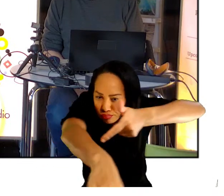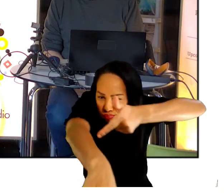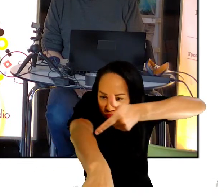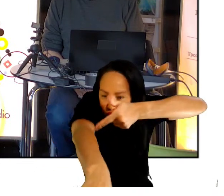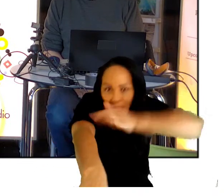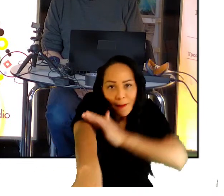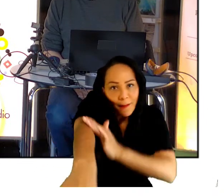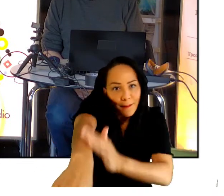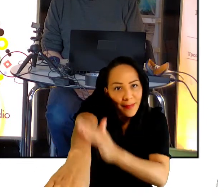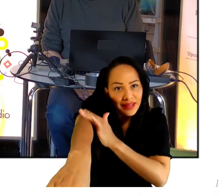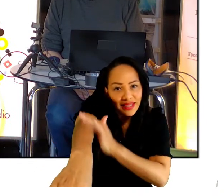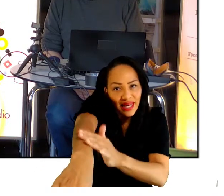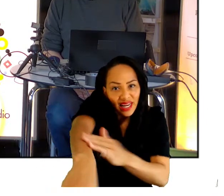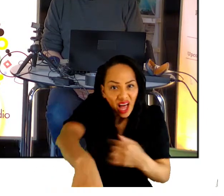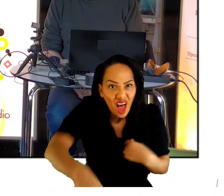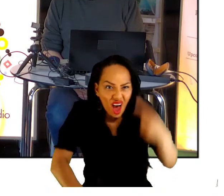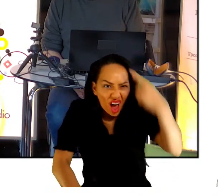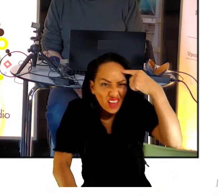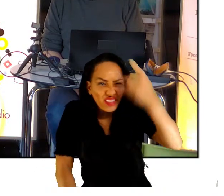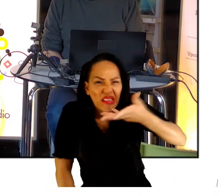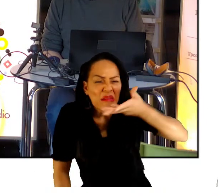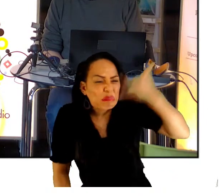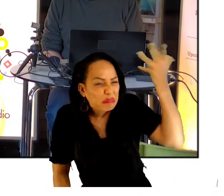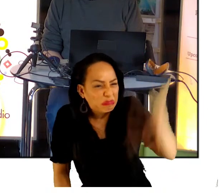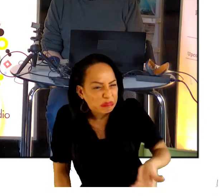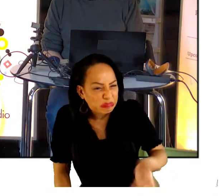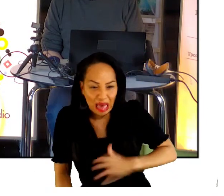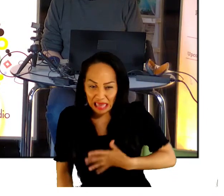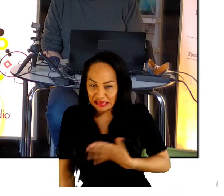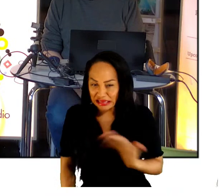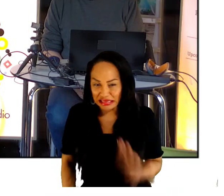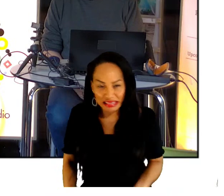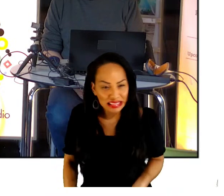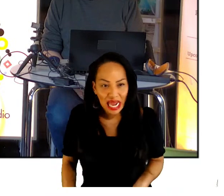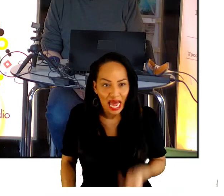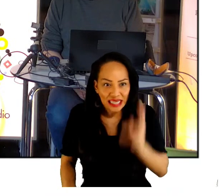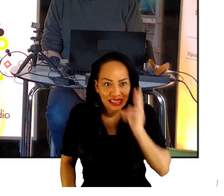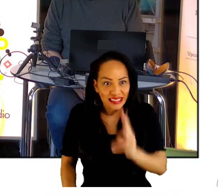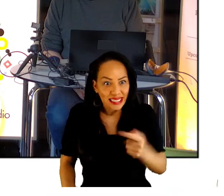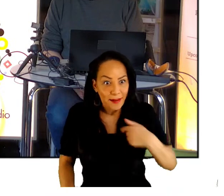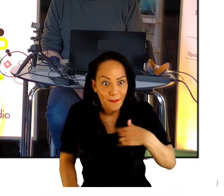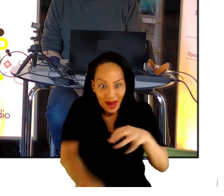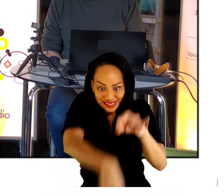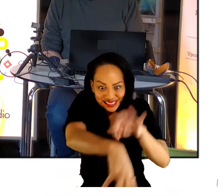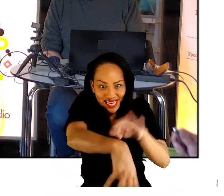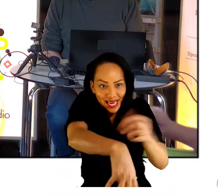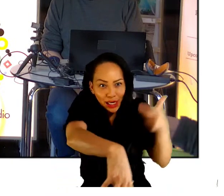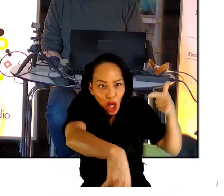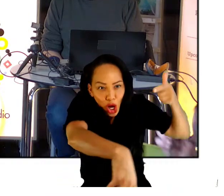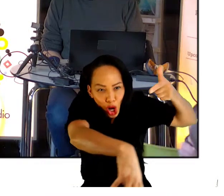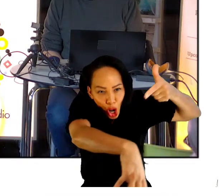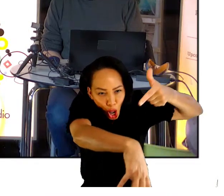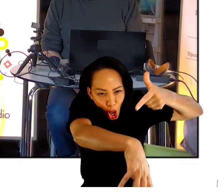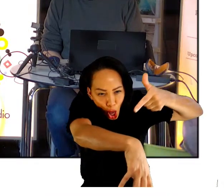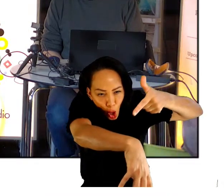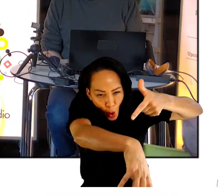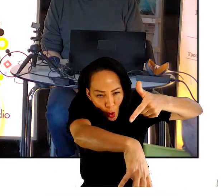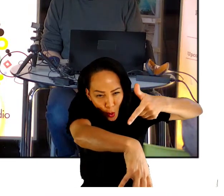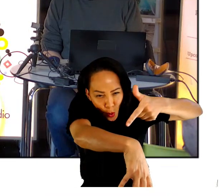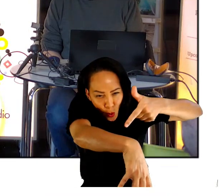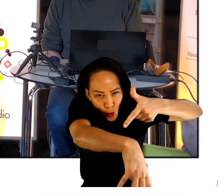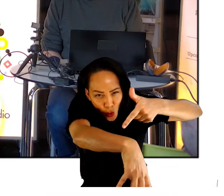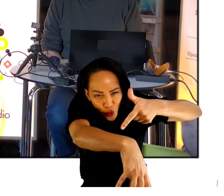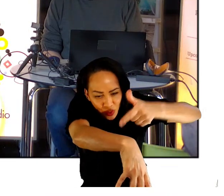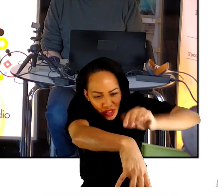found that disgusting. I found it so revolting to see this fleshy,